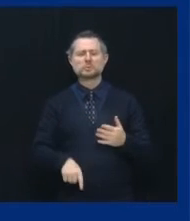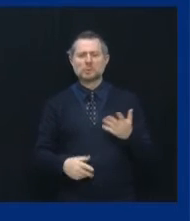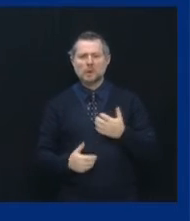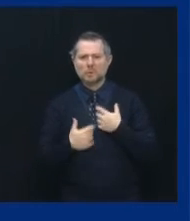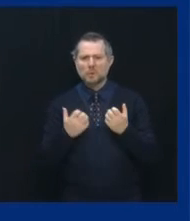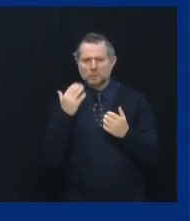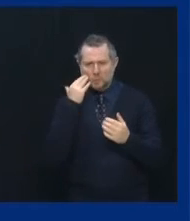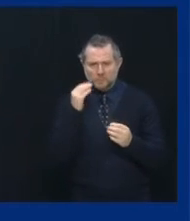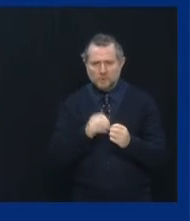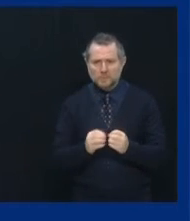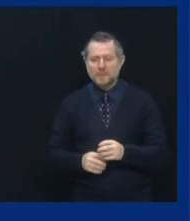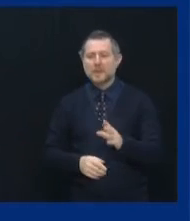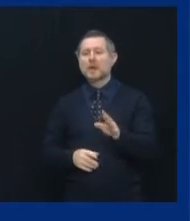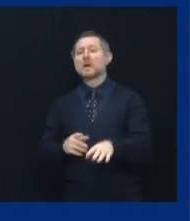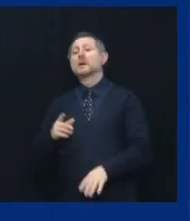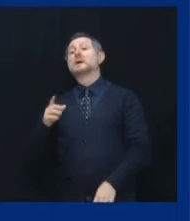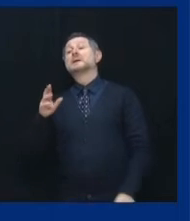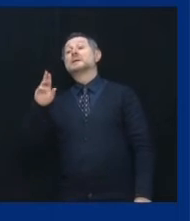UK variant